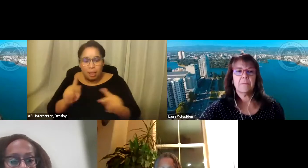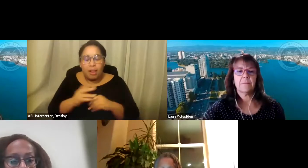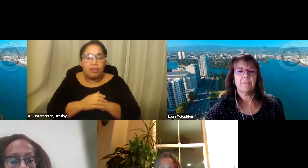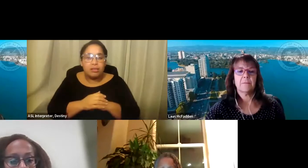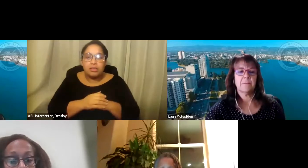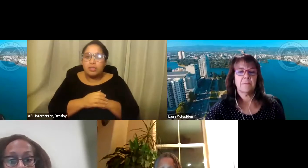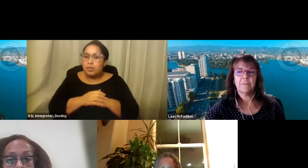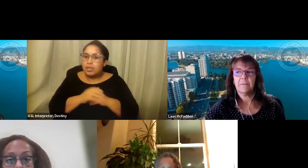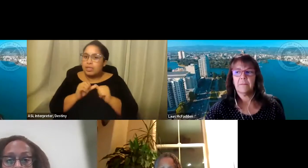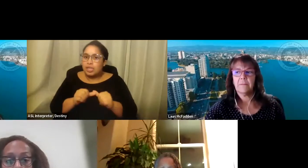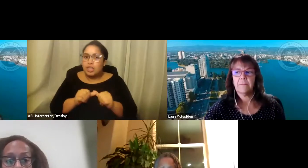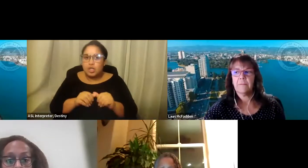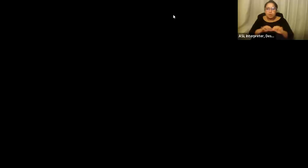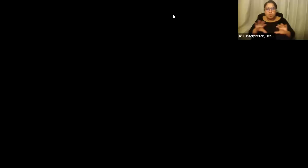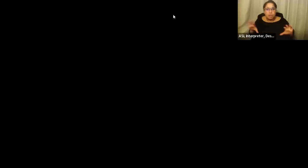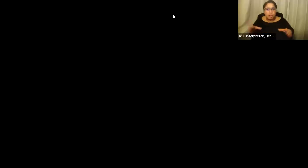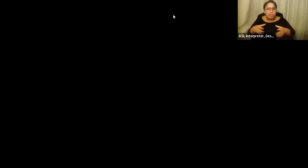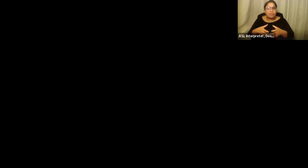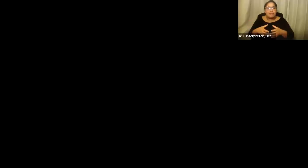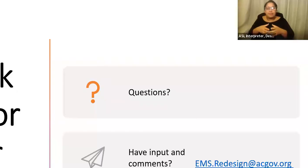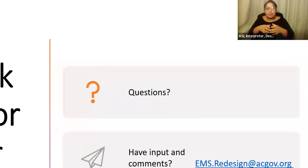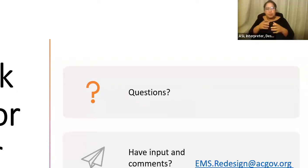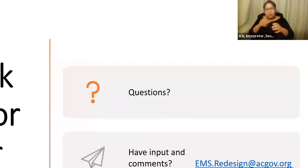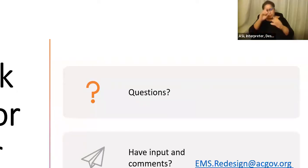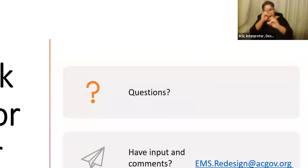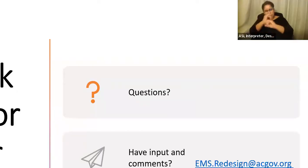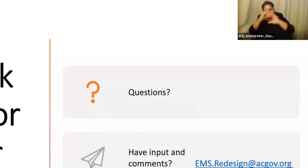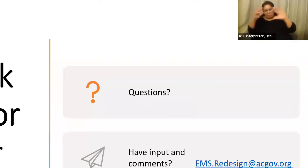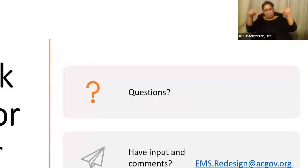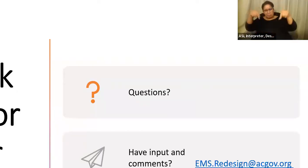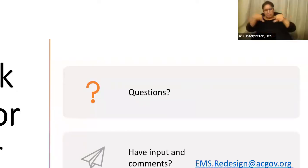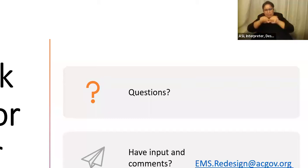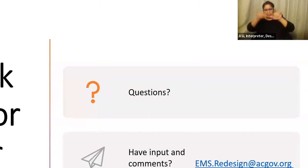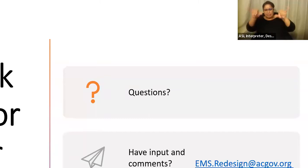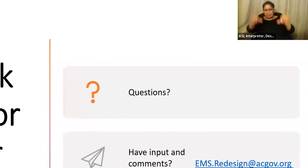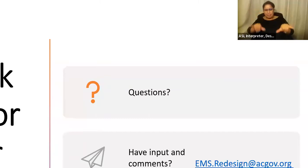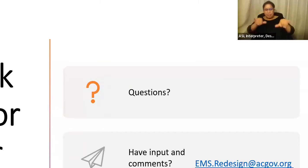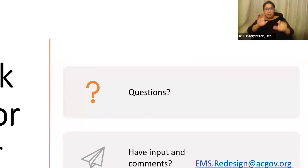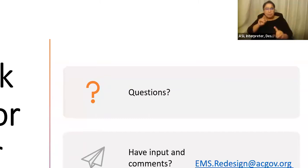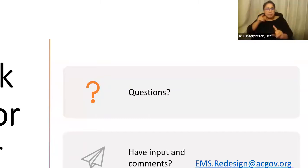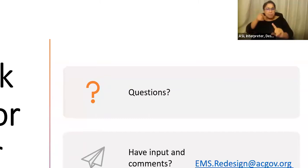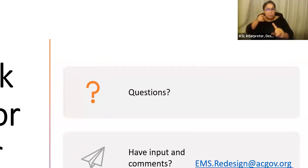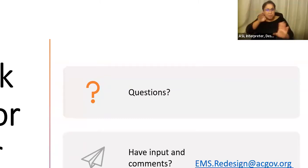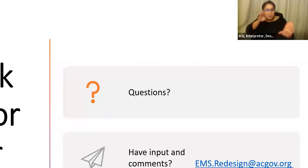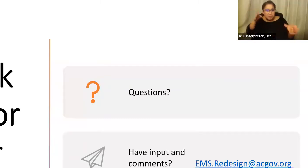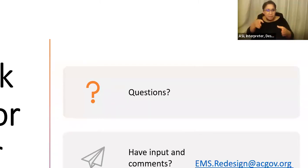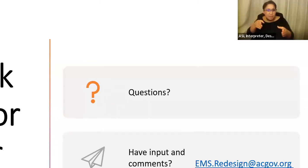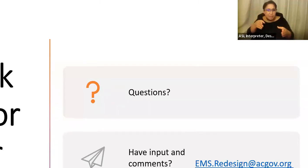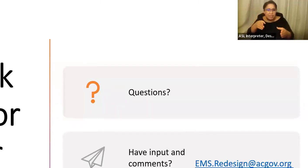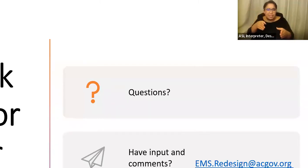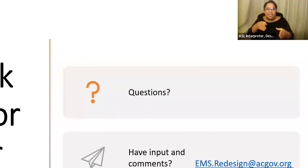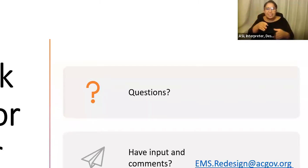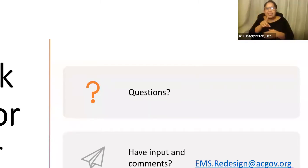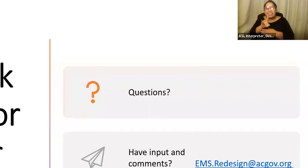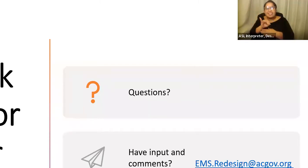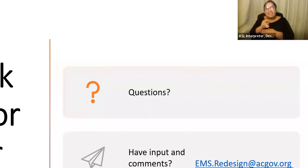we collectively envision this system that is really focused on, I like that word, definitive